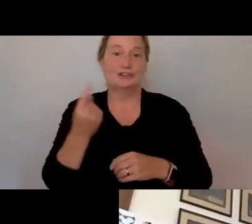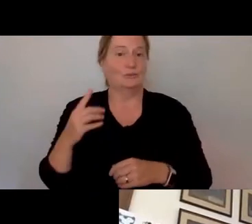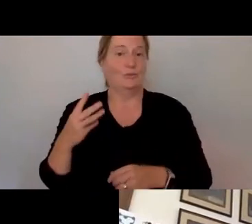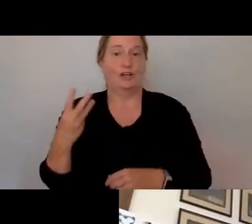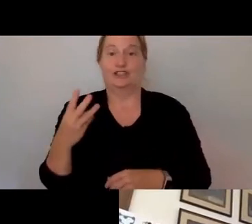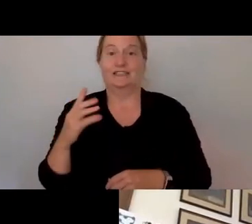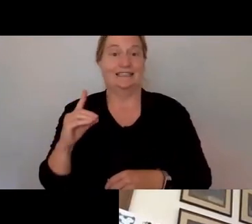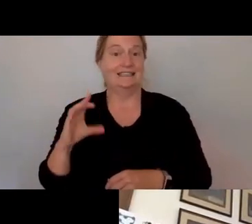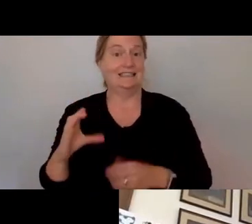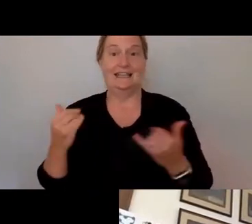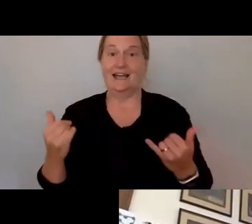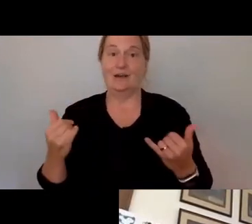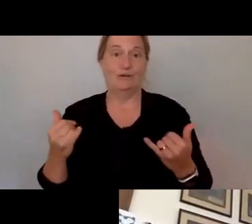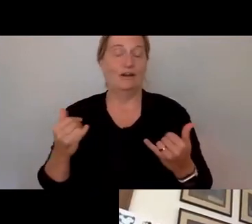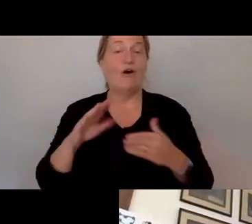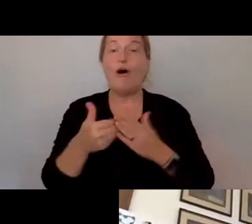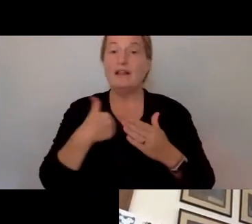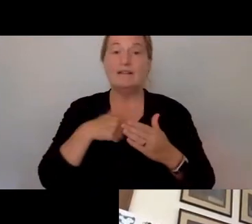that we can all play a role in.